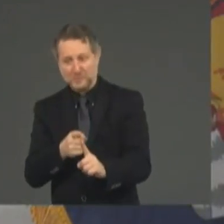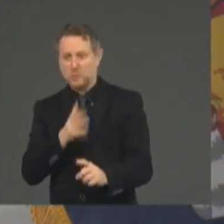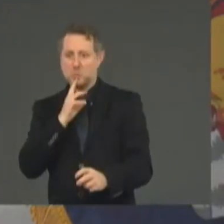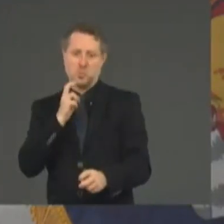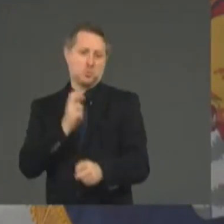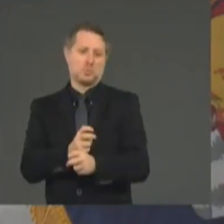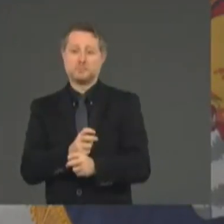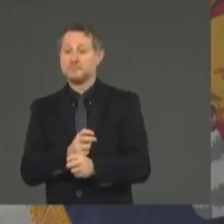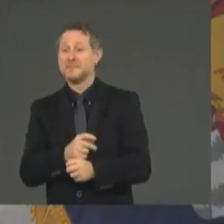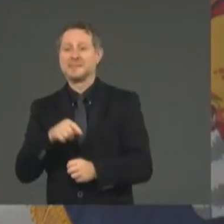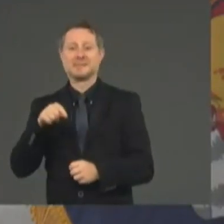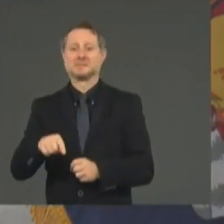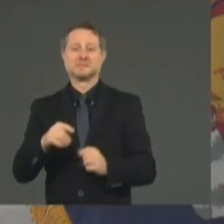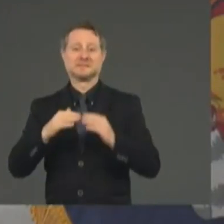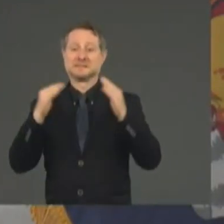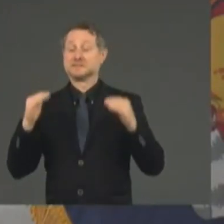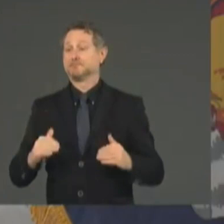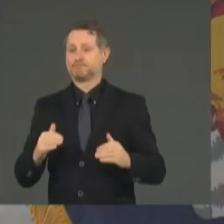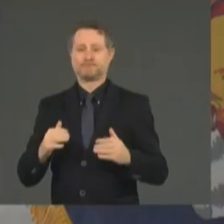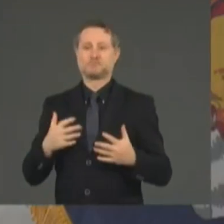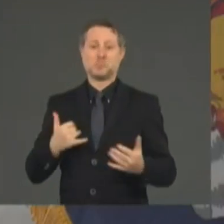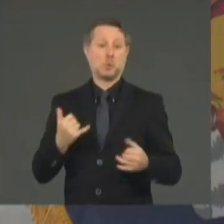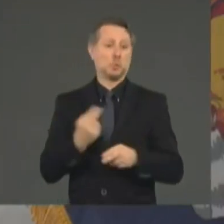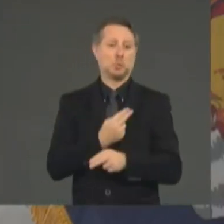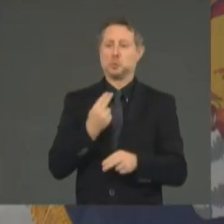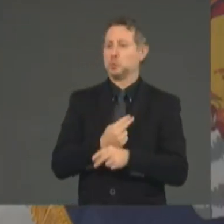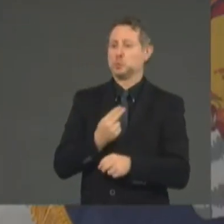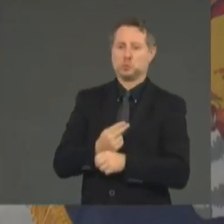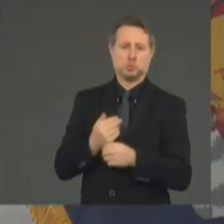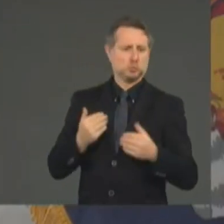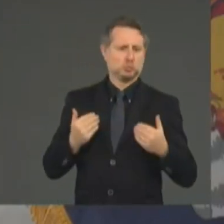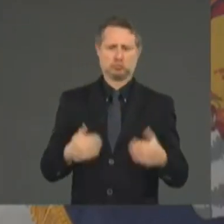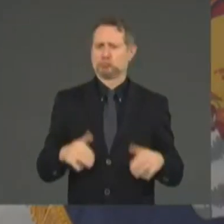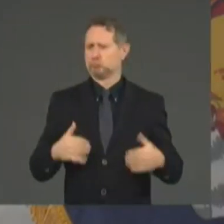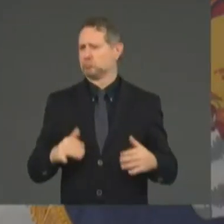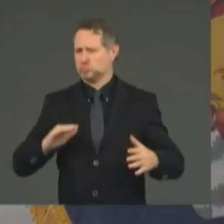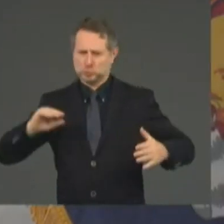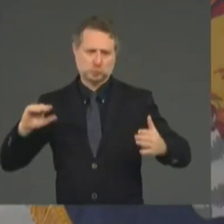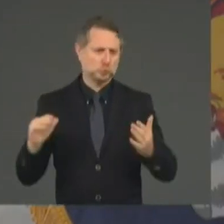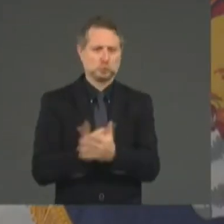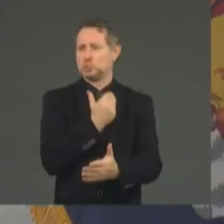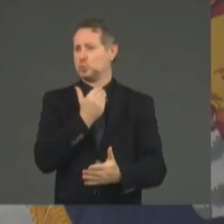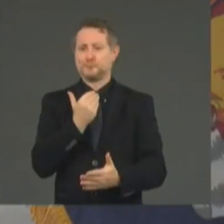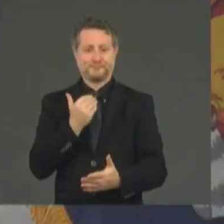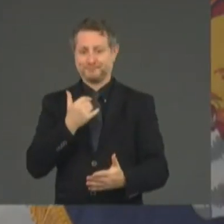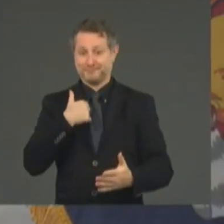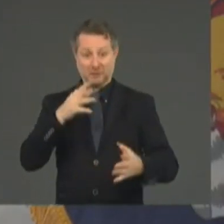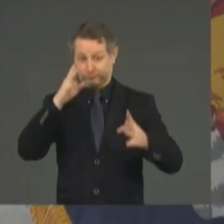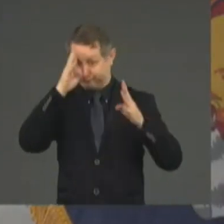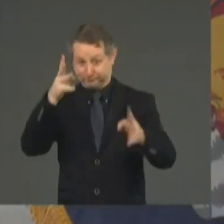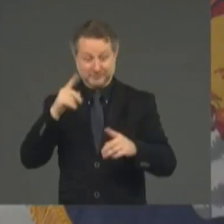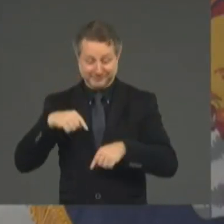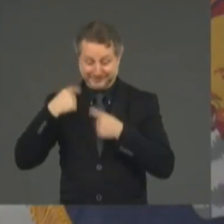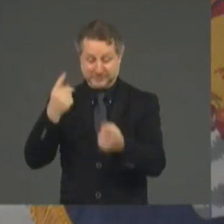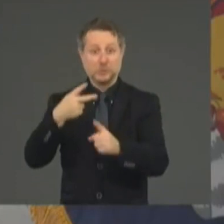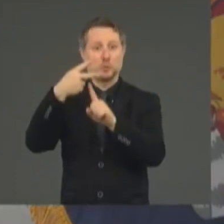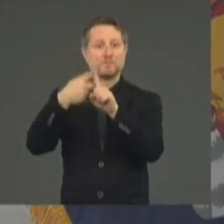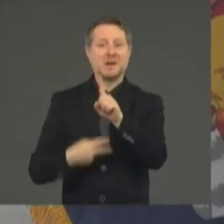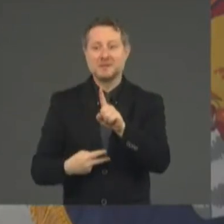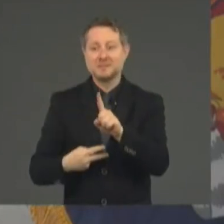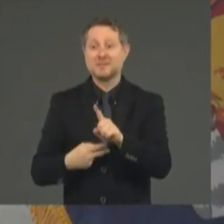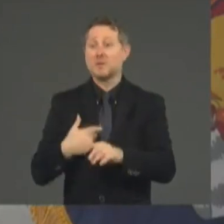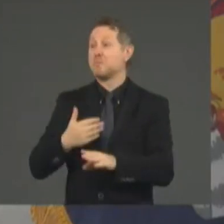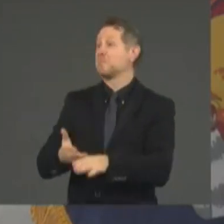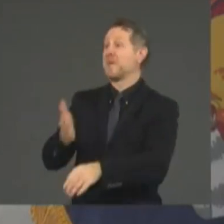system that we're now putting online, this has all been developed in the last 2 months. None of this existed. All